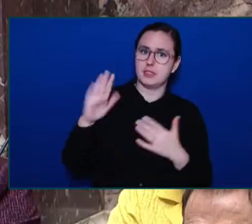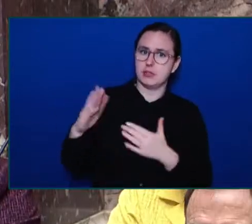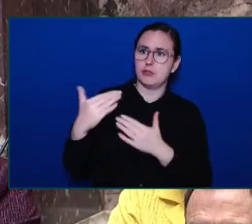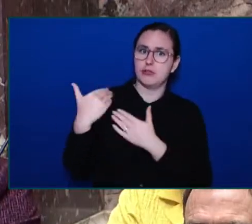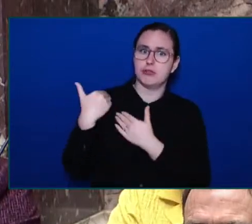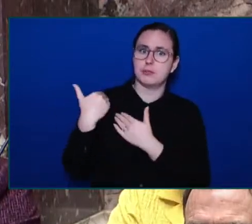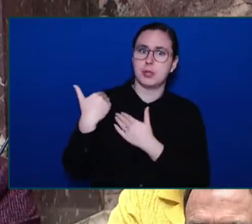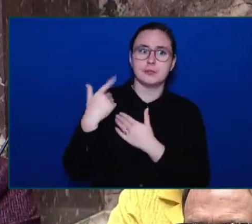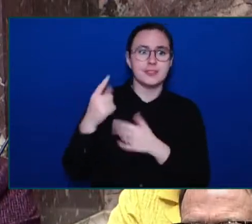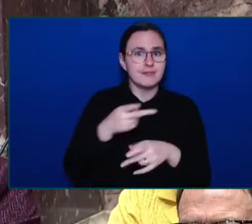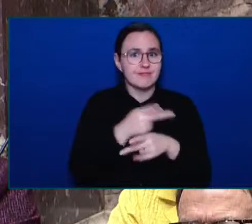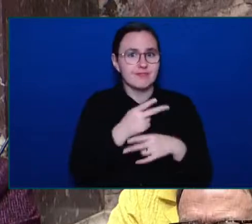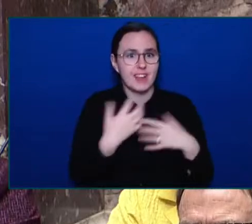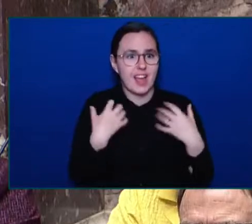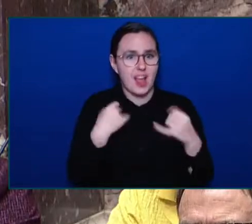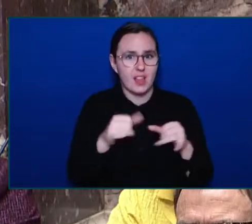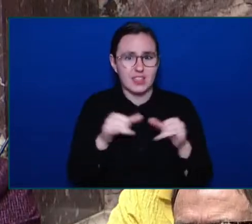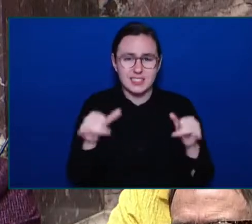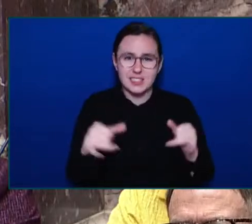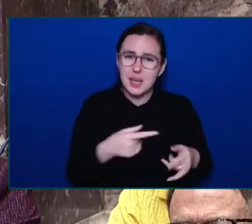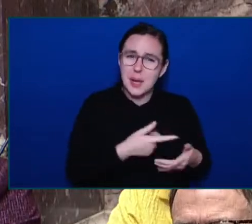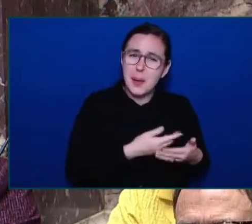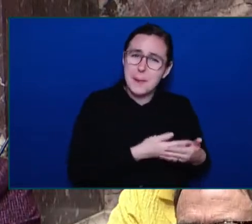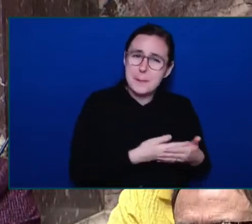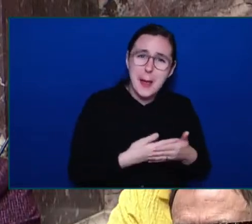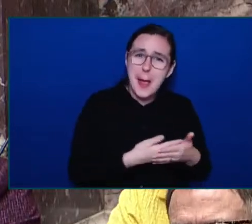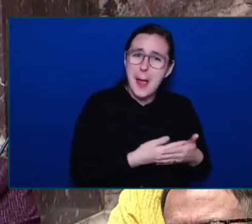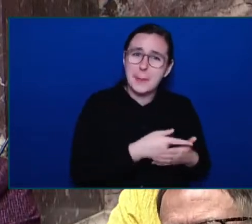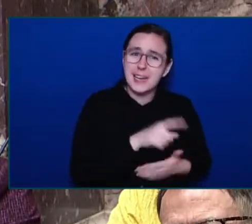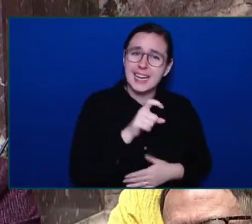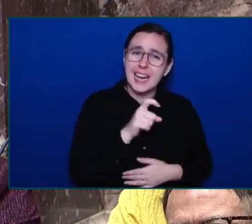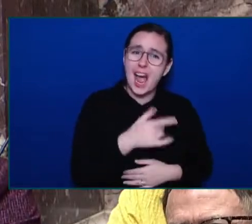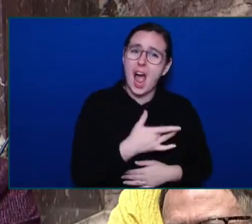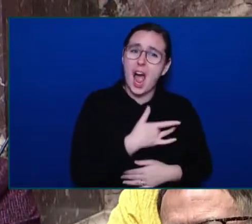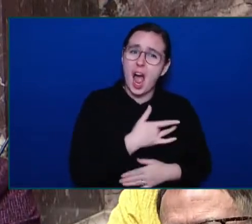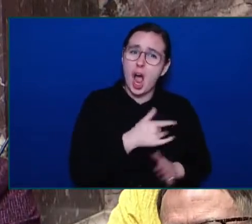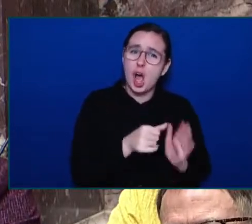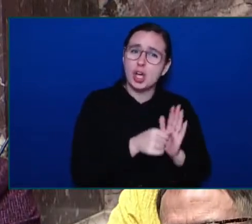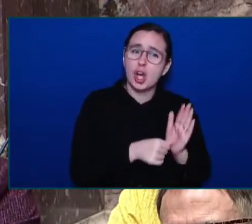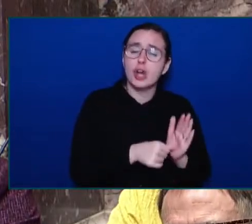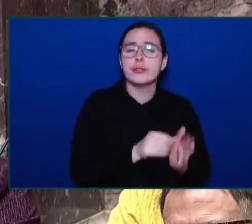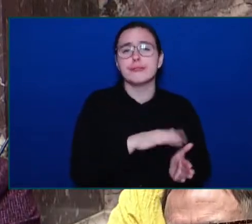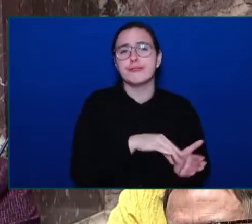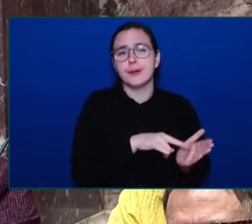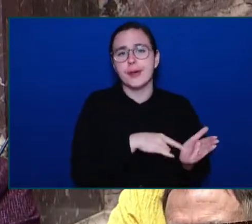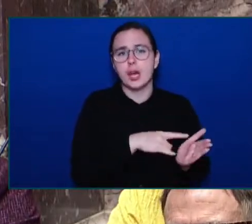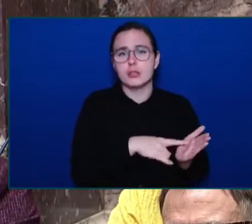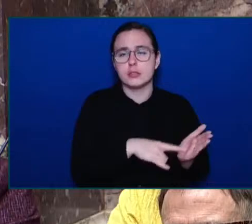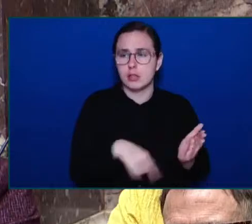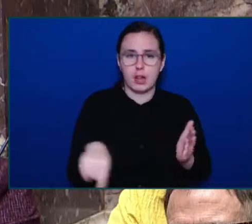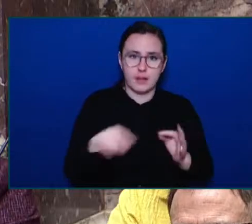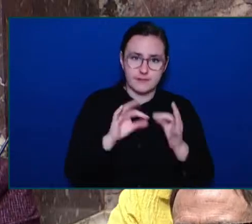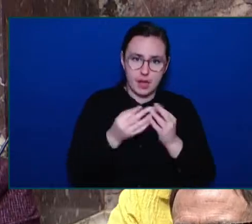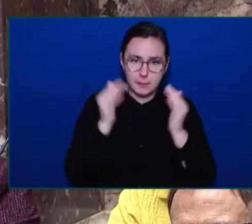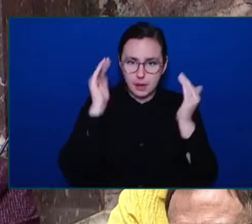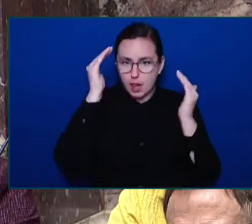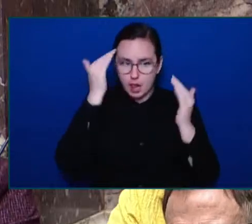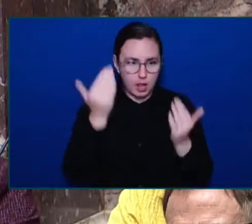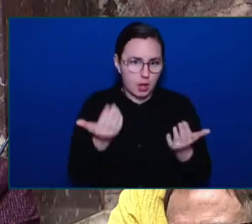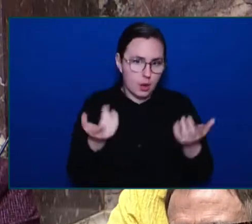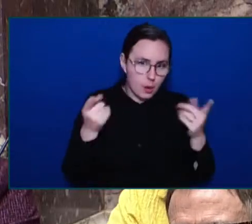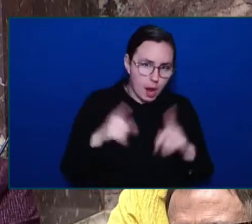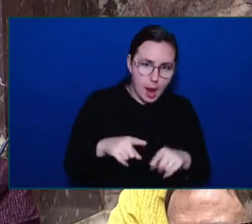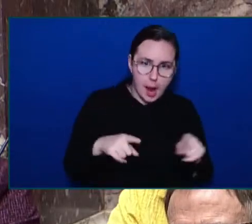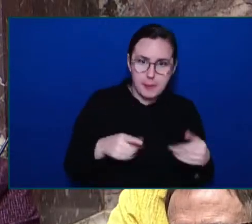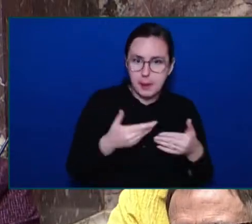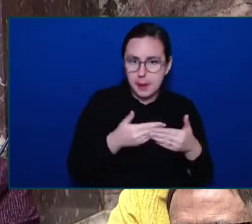long can we delay the surgery without having long-lasting impacts on him, and also for the other families that are in